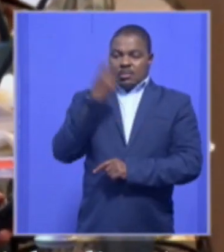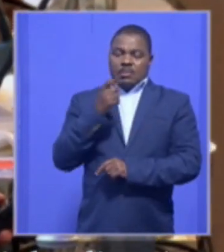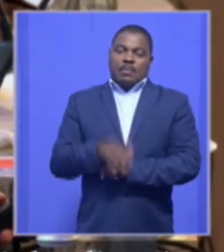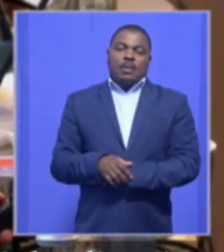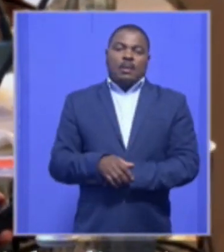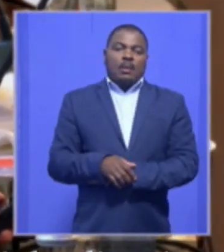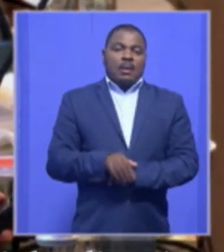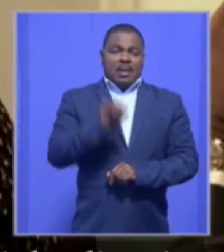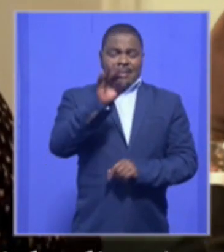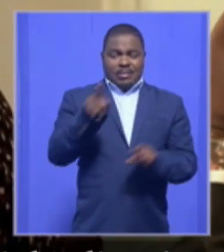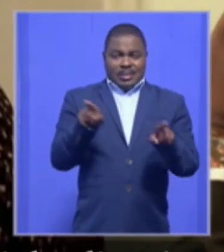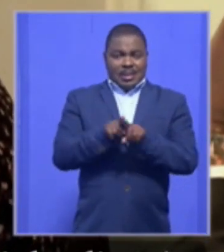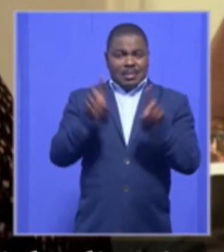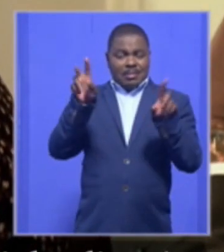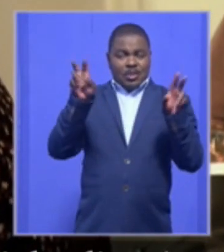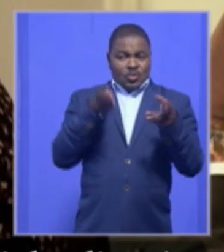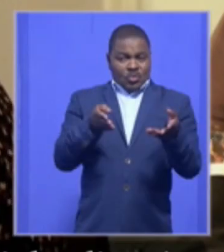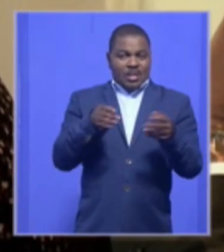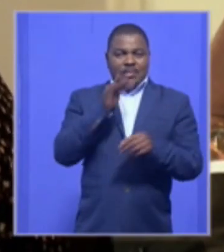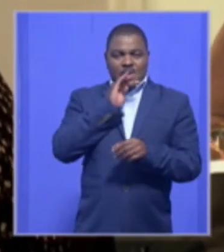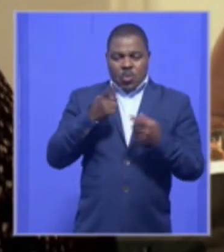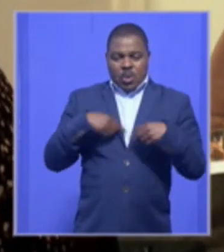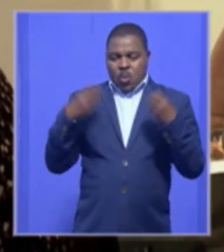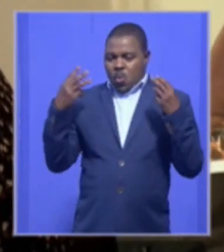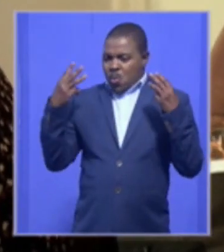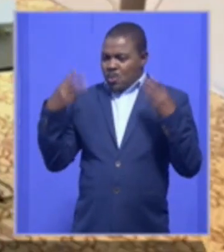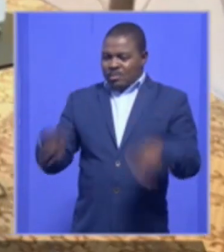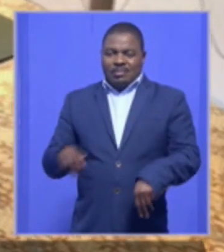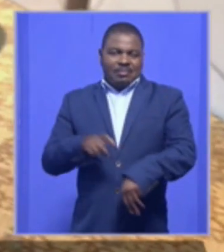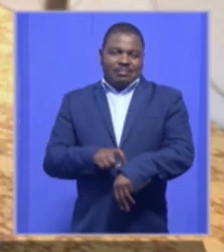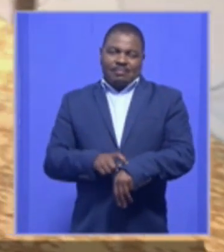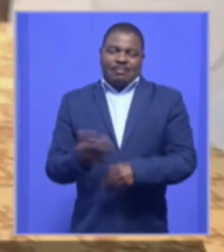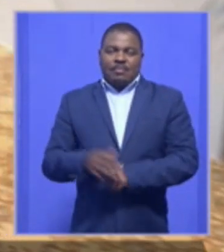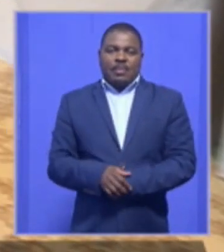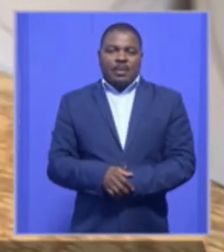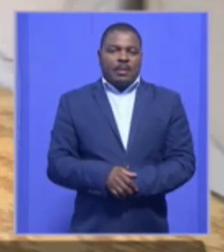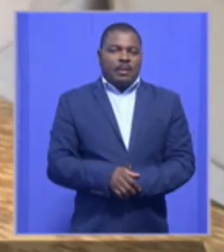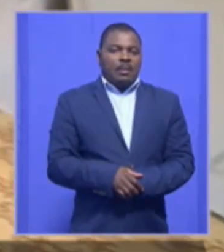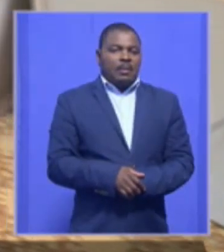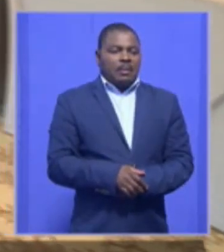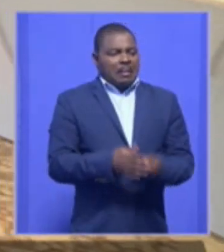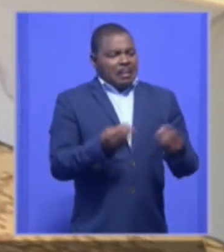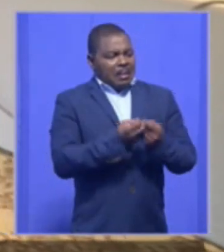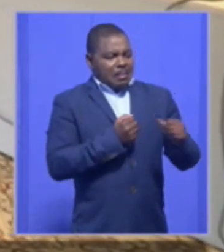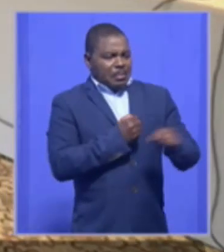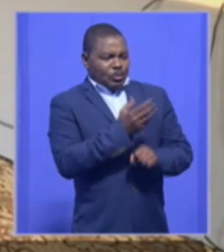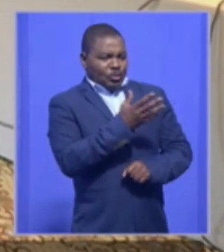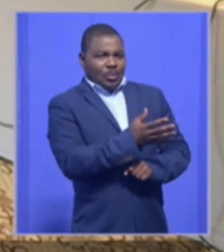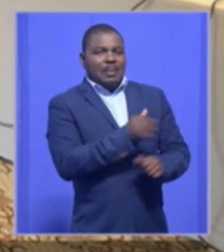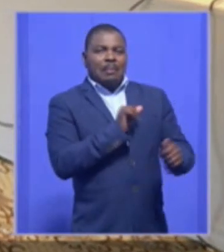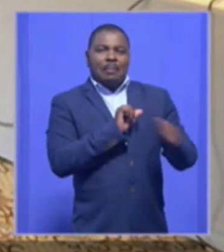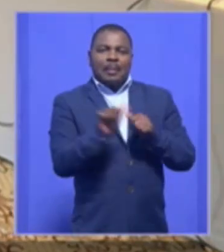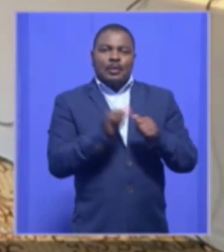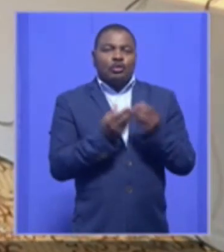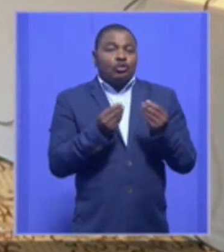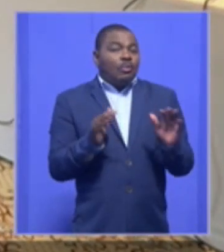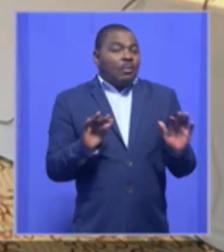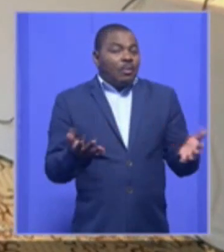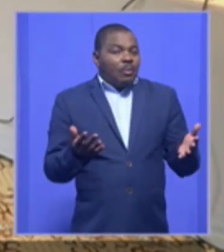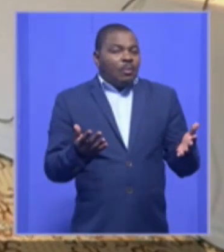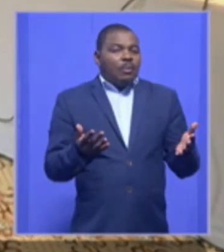of issues, it means we are still wasting a lot of time. Such kind of things are better resolved